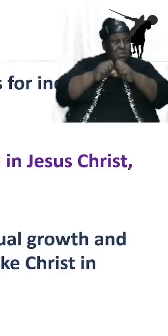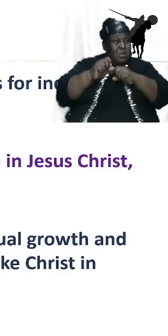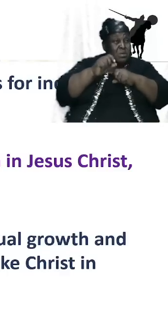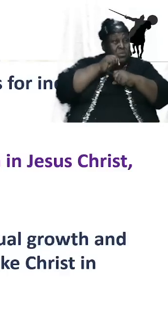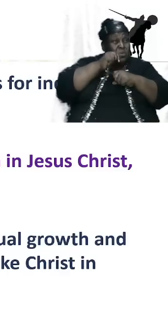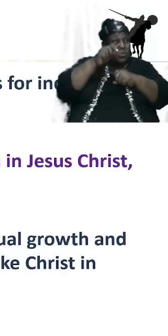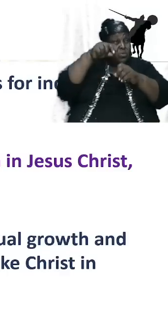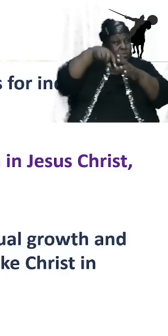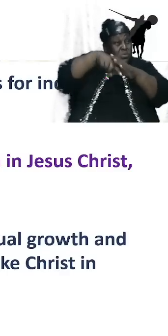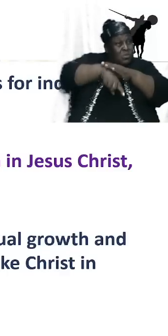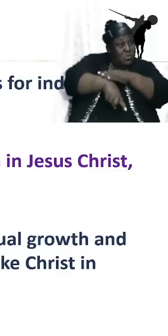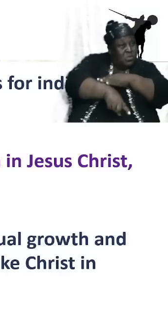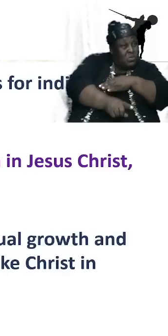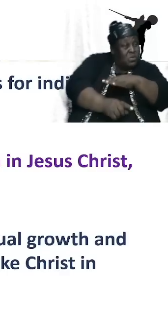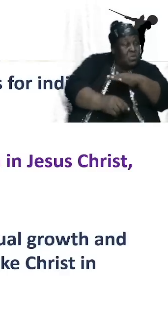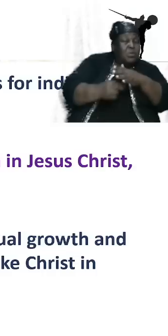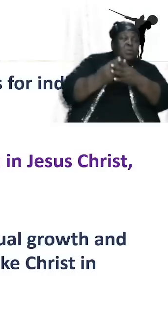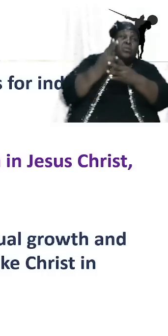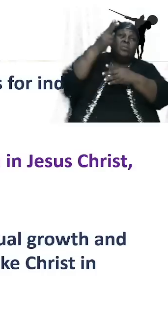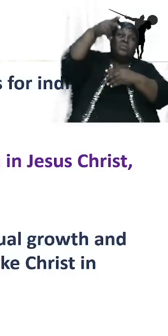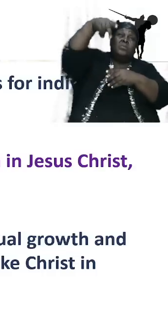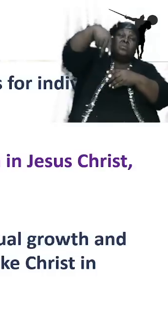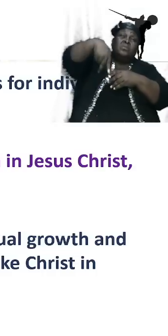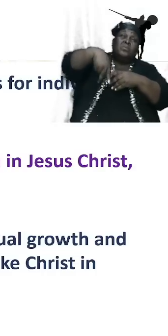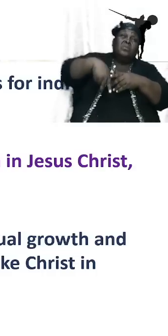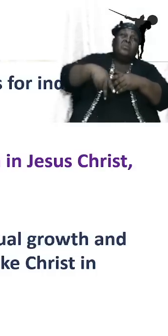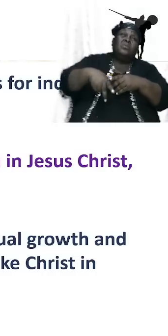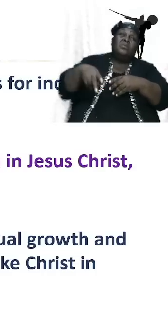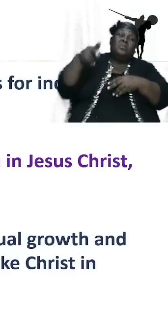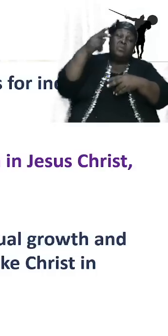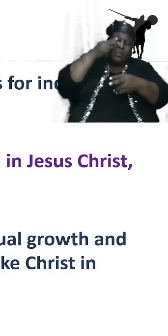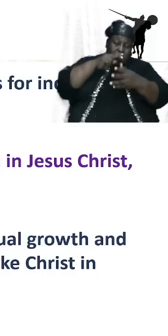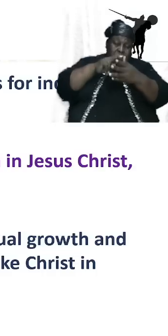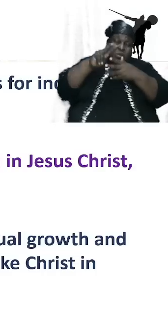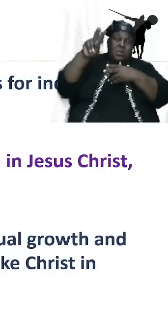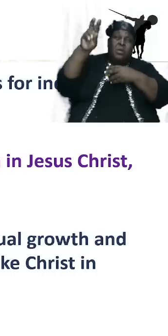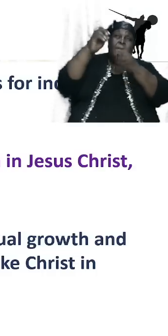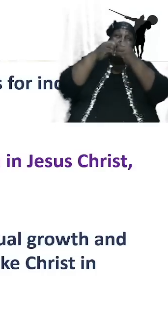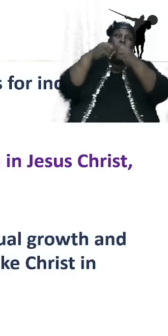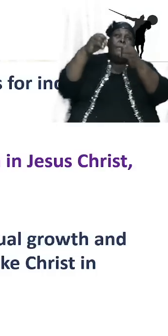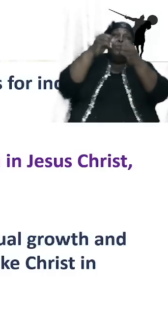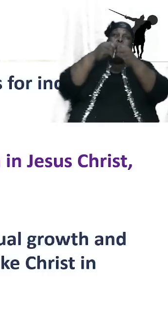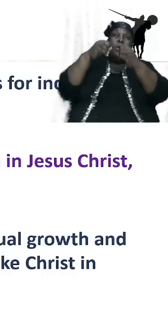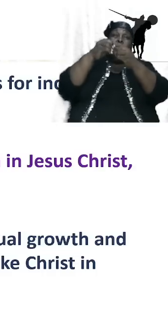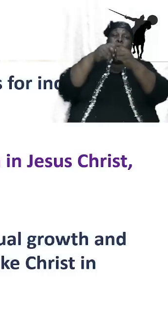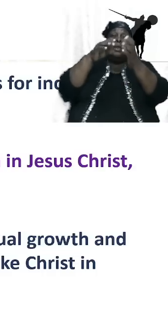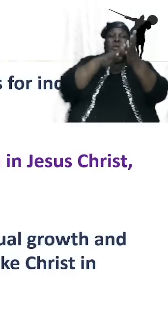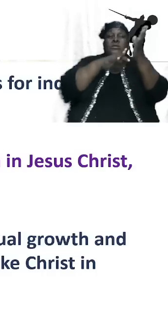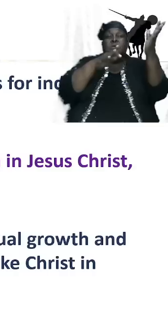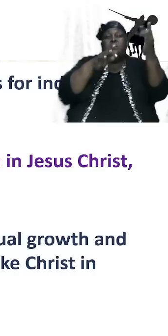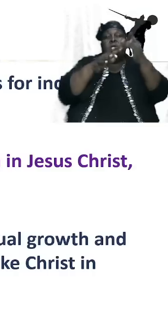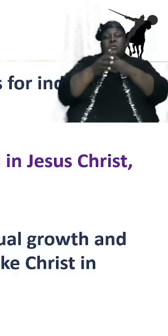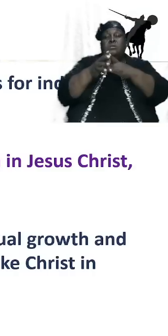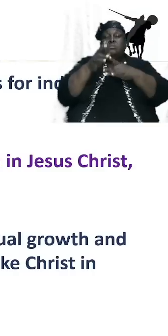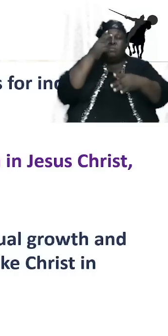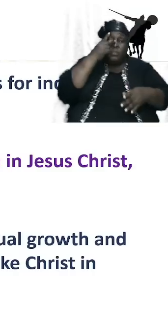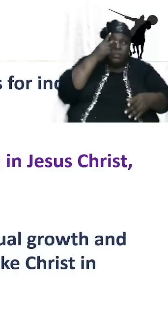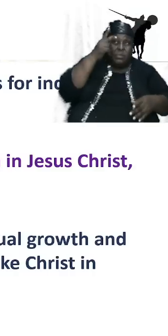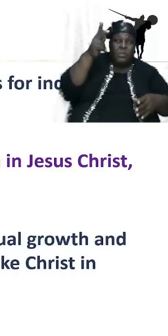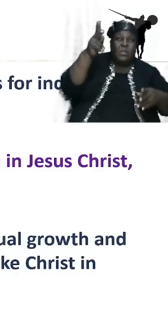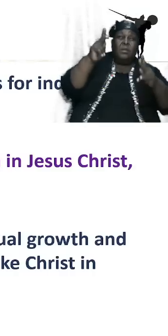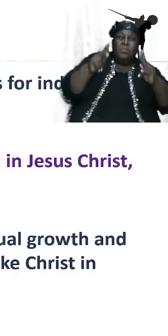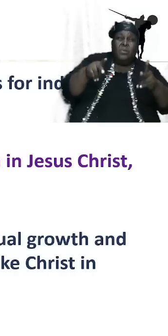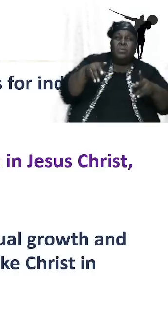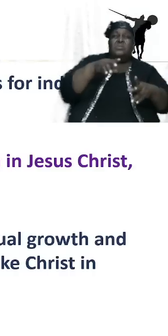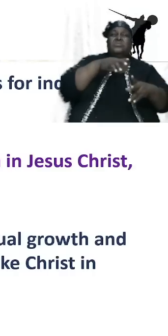you're not going down, you're going up. You start looking more and more like Christ. You start being separated. People start saying, no man, we love that person, that Christian.